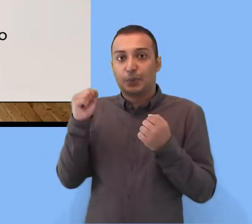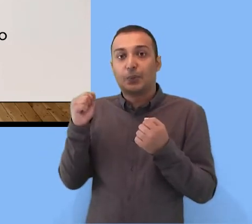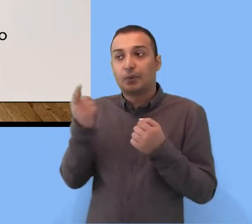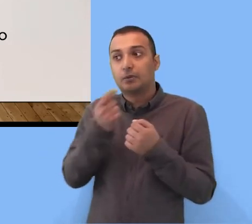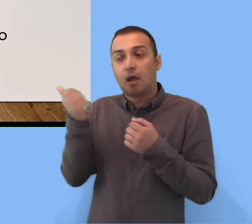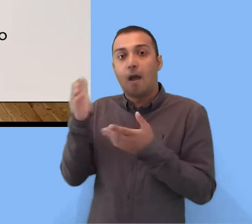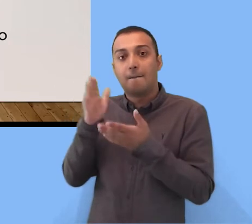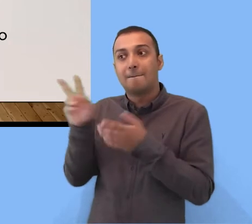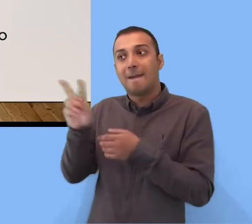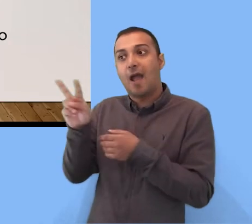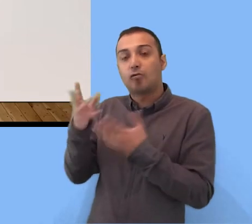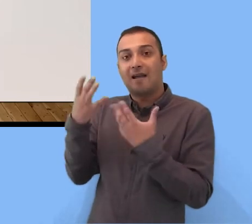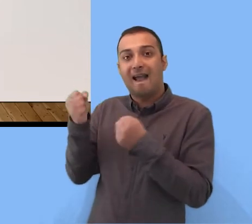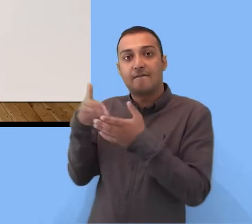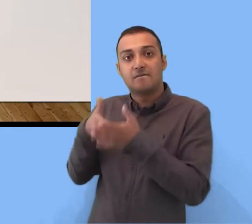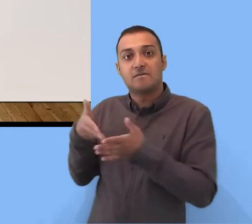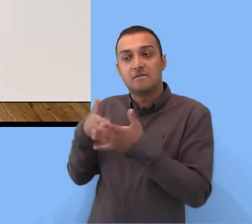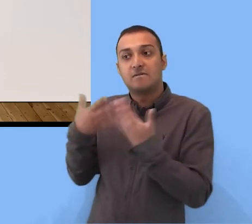think more clearly.